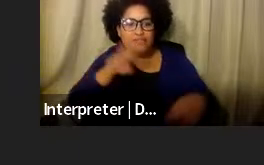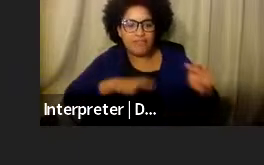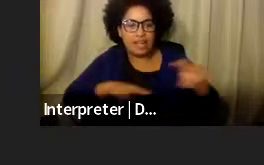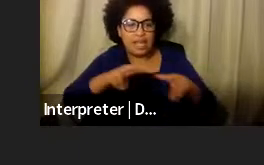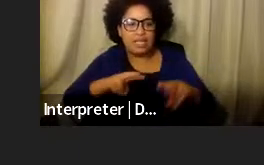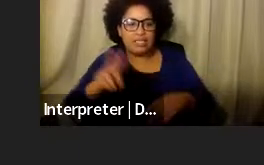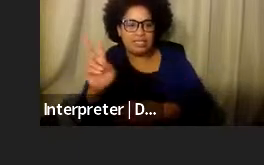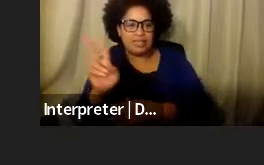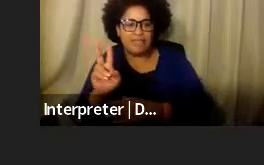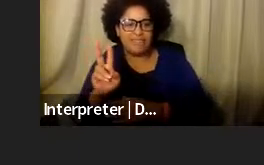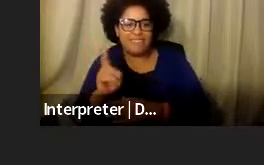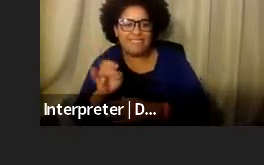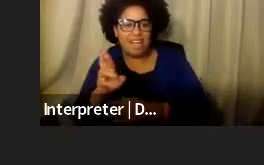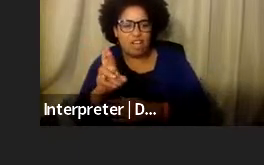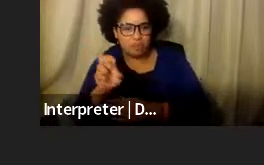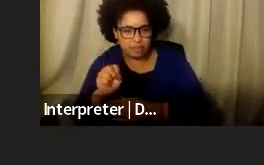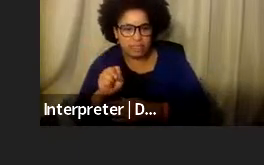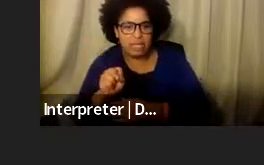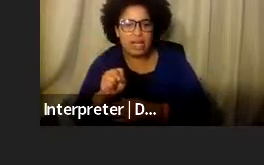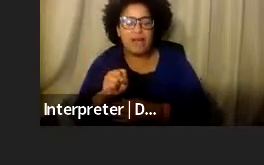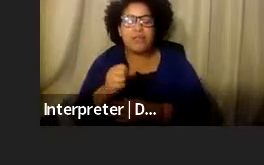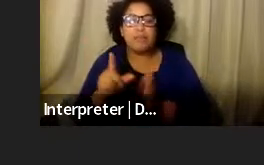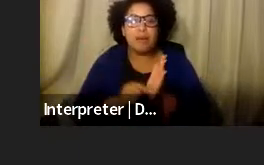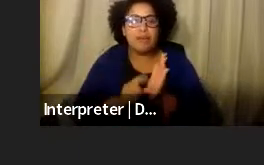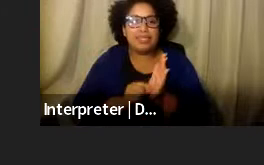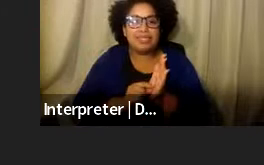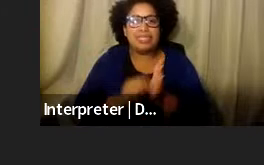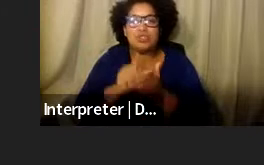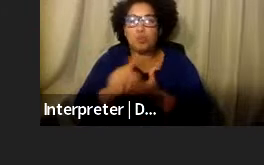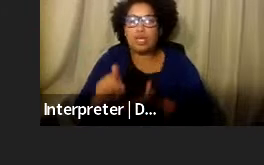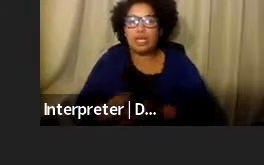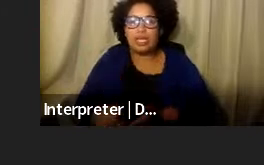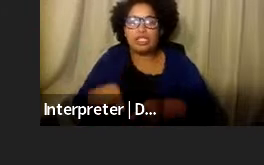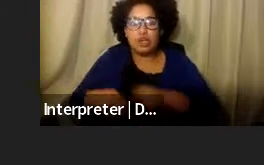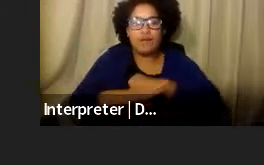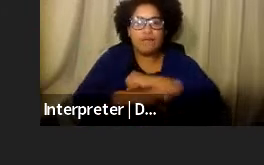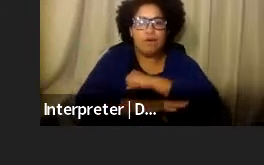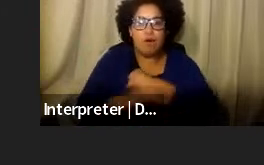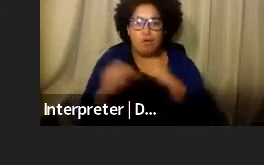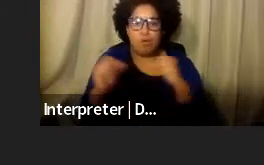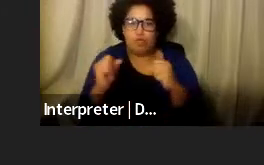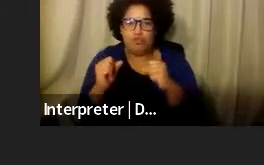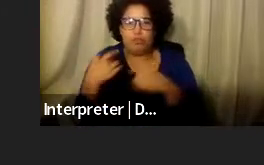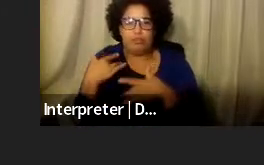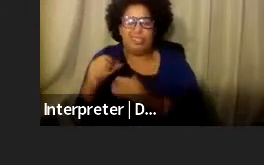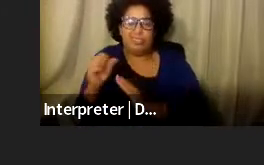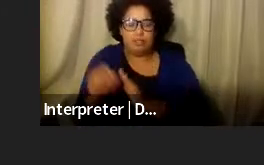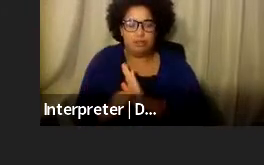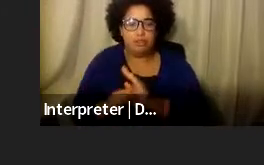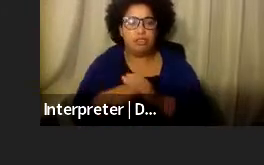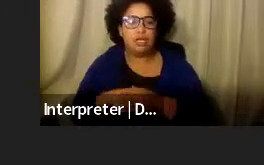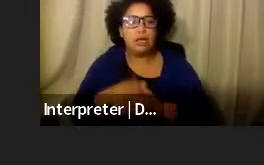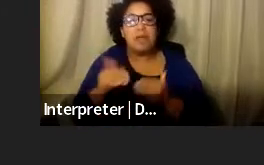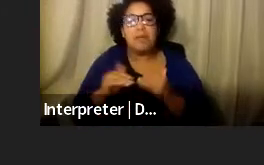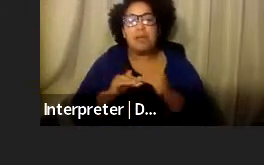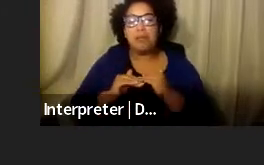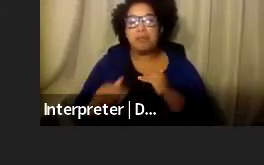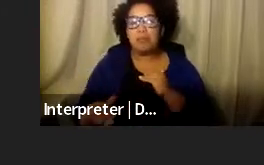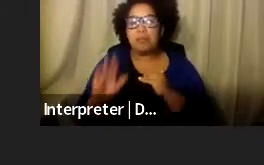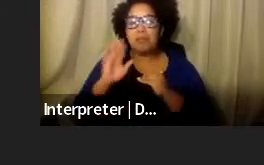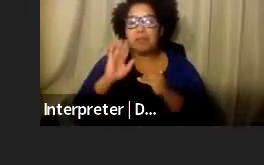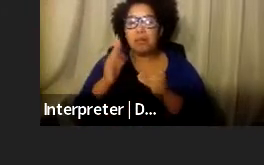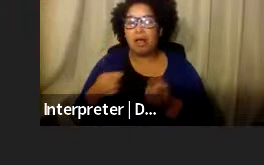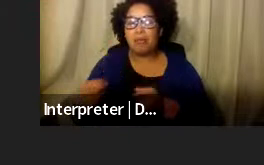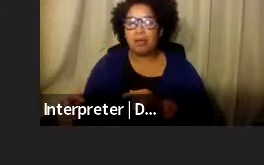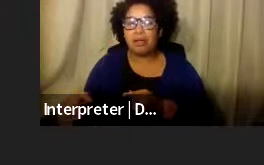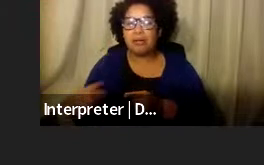every week during the fall and winter seasons. And maybe a little bit of flattening out,